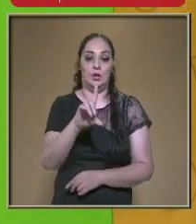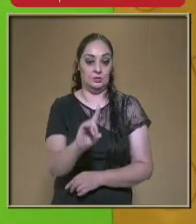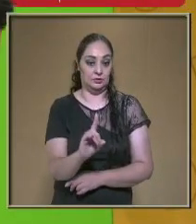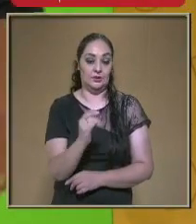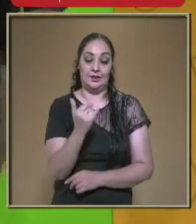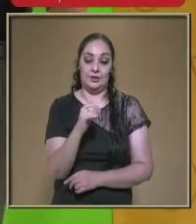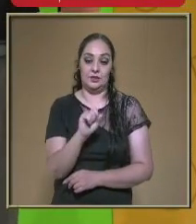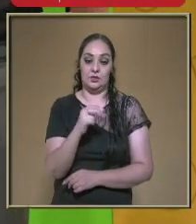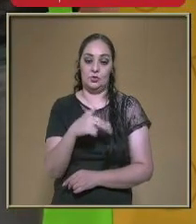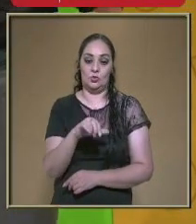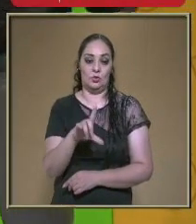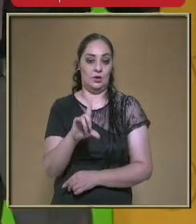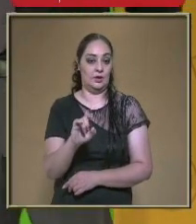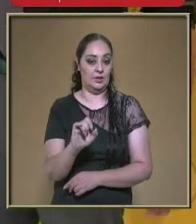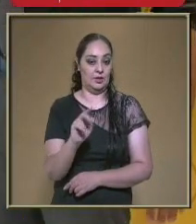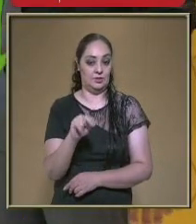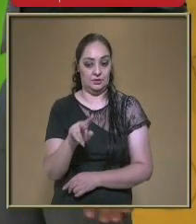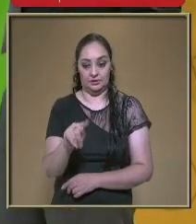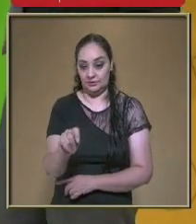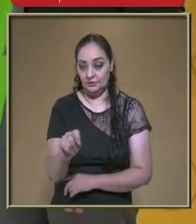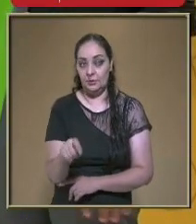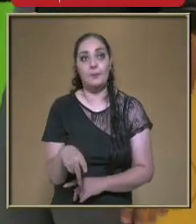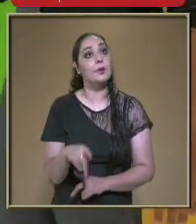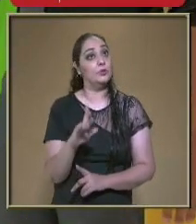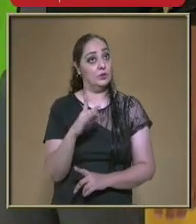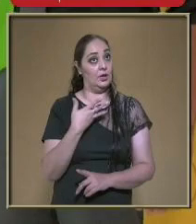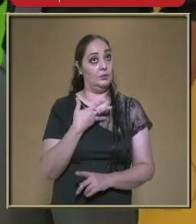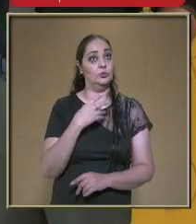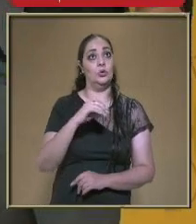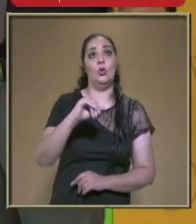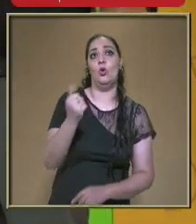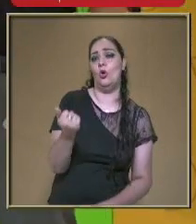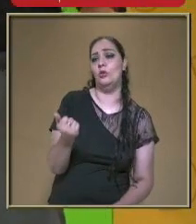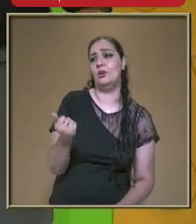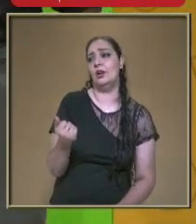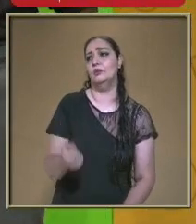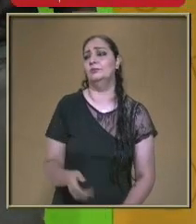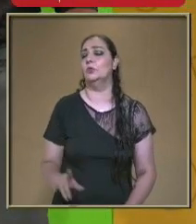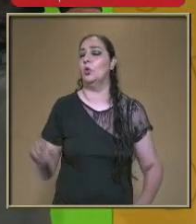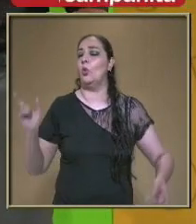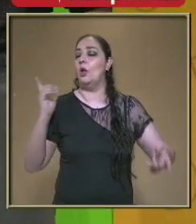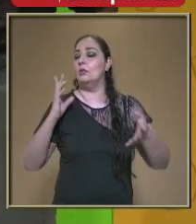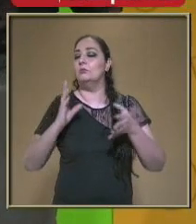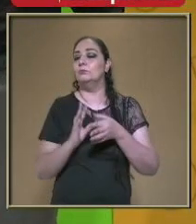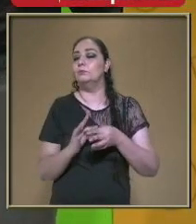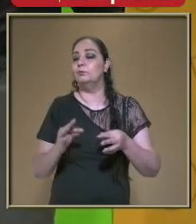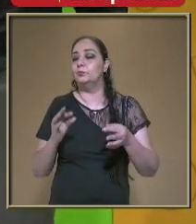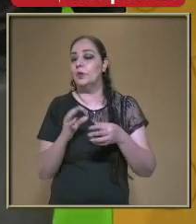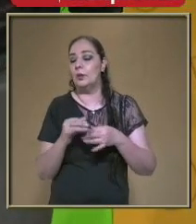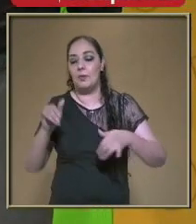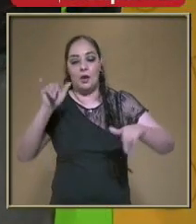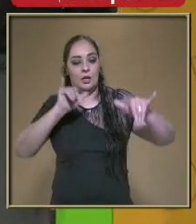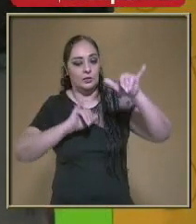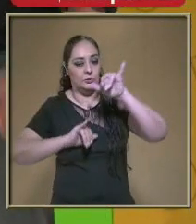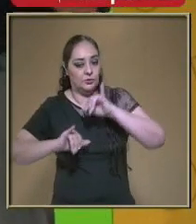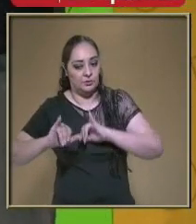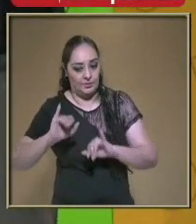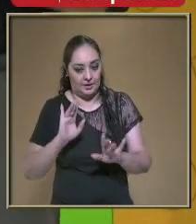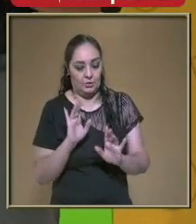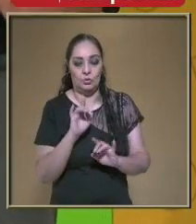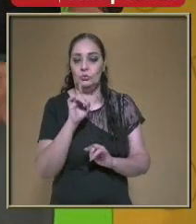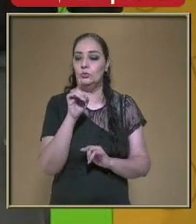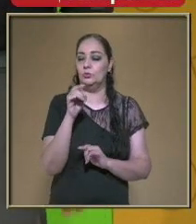okay? But then we have another one, okay? During the explanation in the experiment,